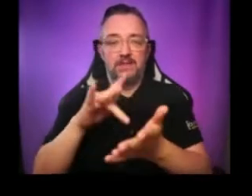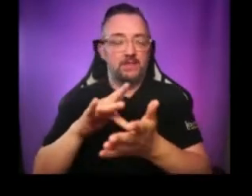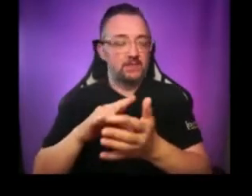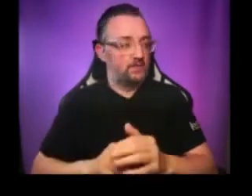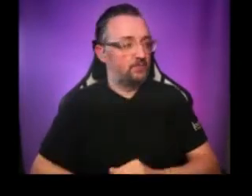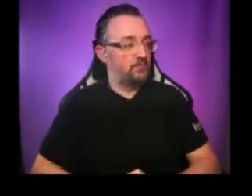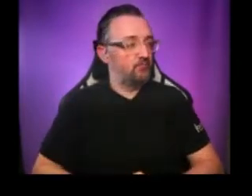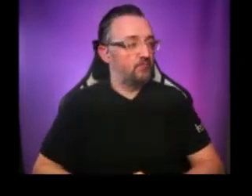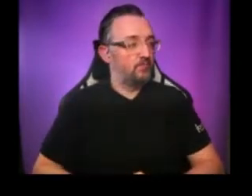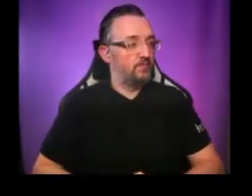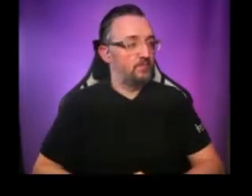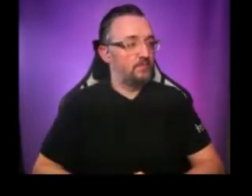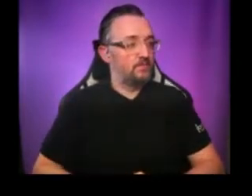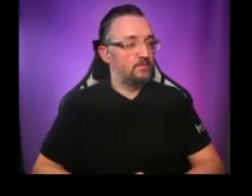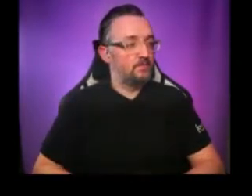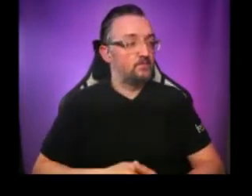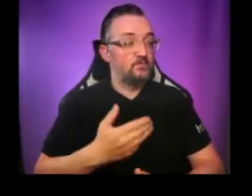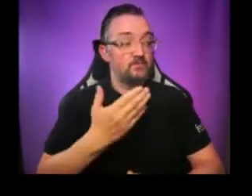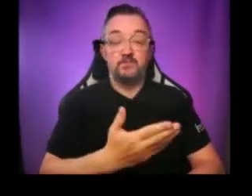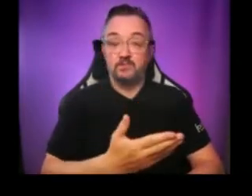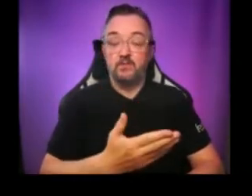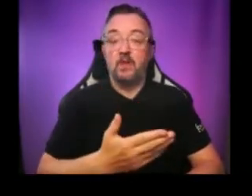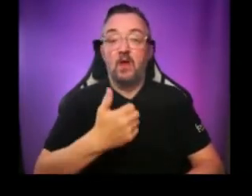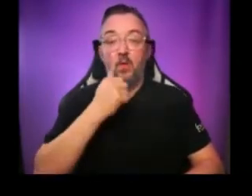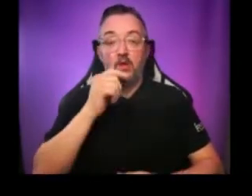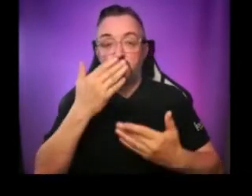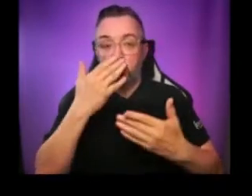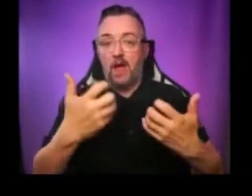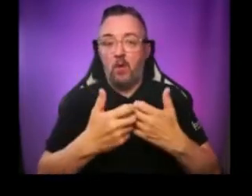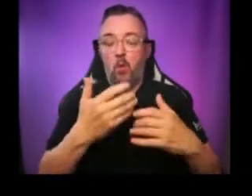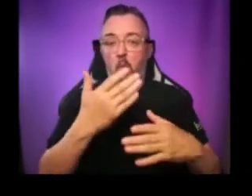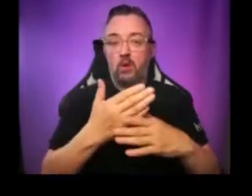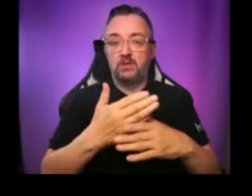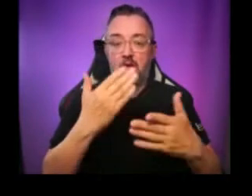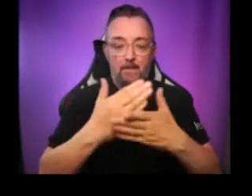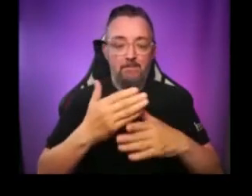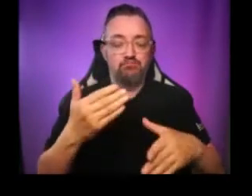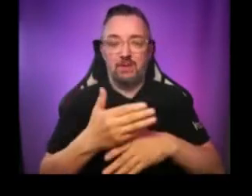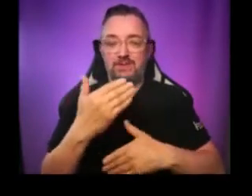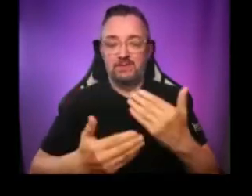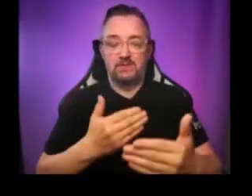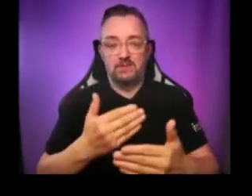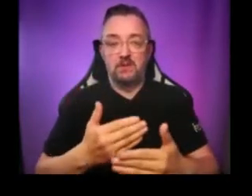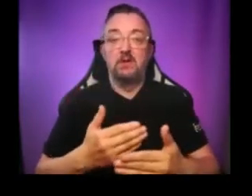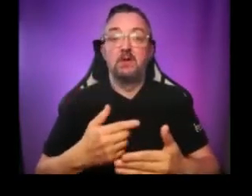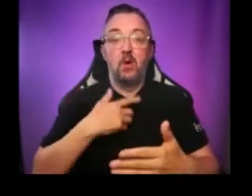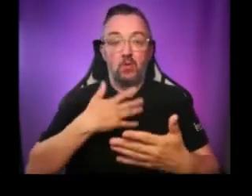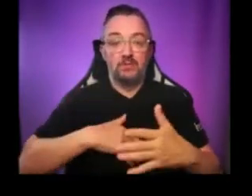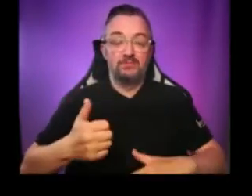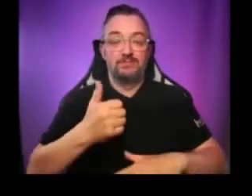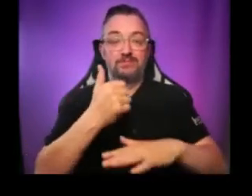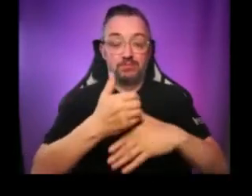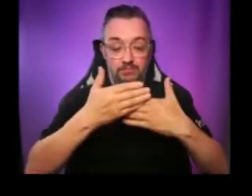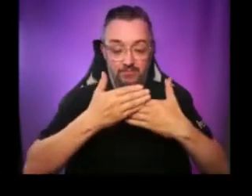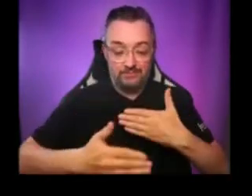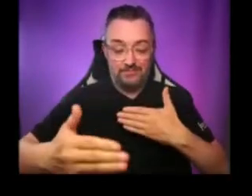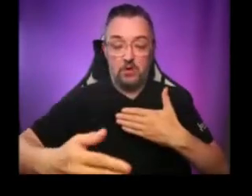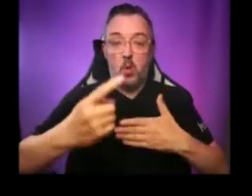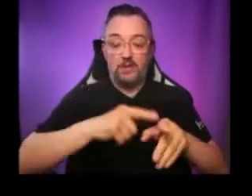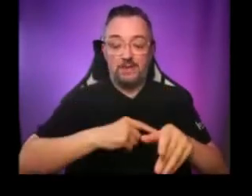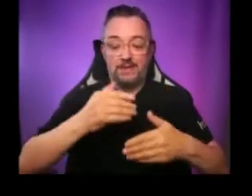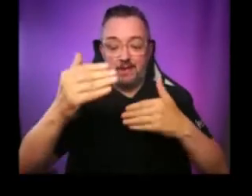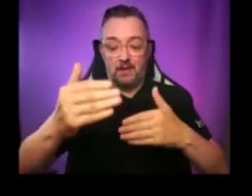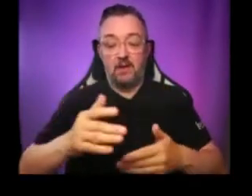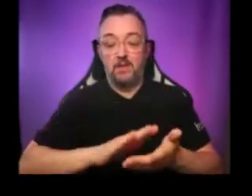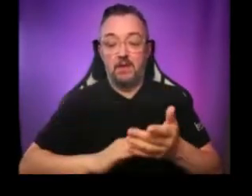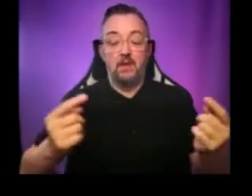This slide outlines how these hubs will operate in practice. We plan to begin establishing these hubs in the next year, where people can come